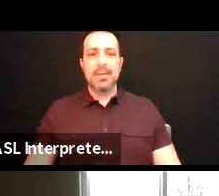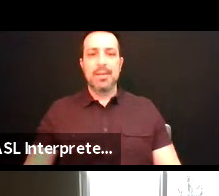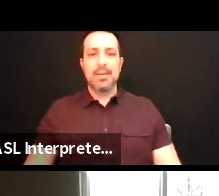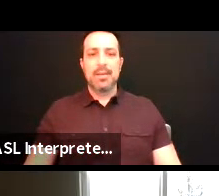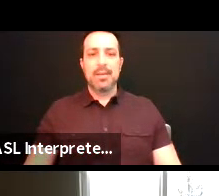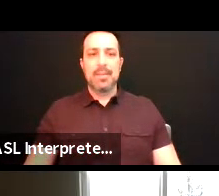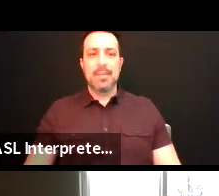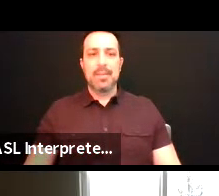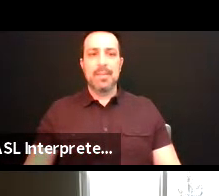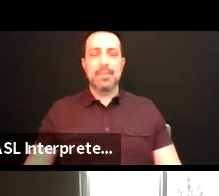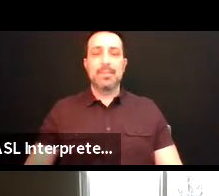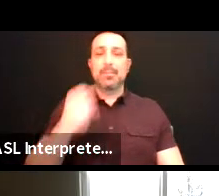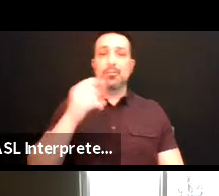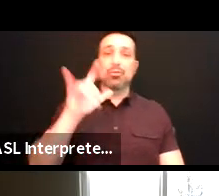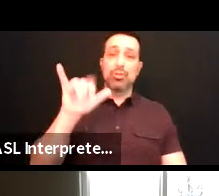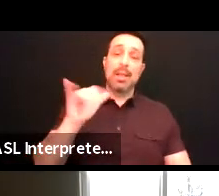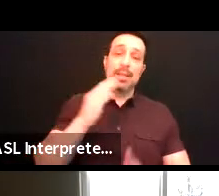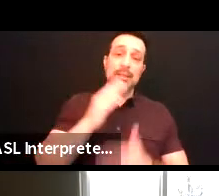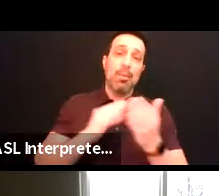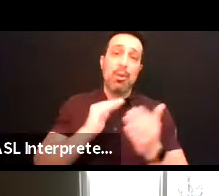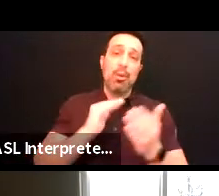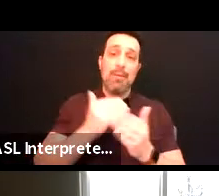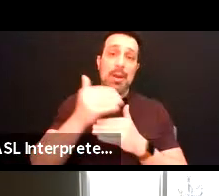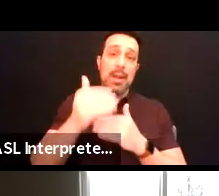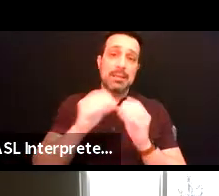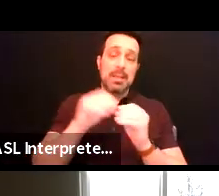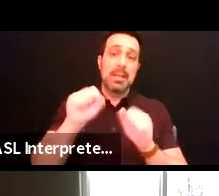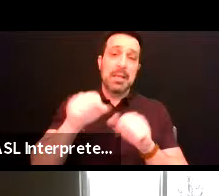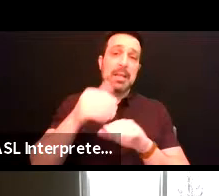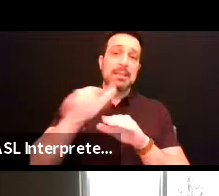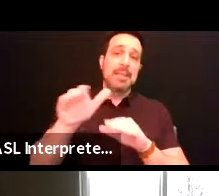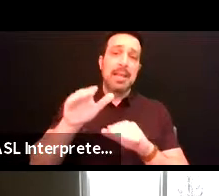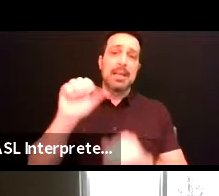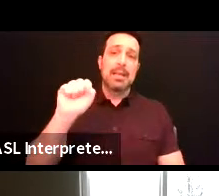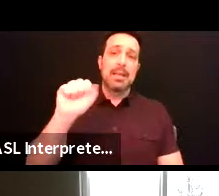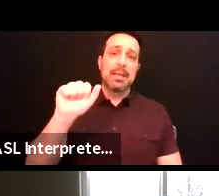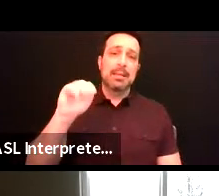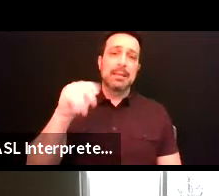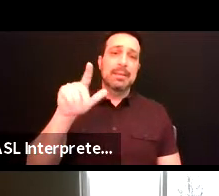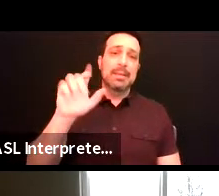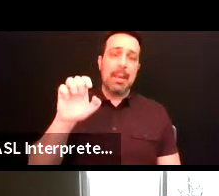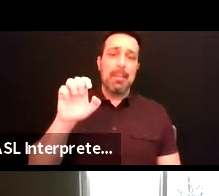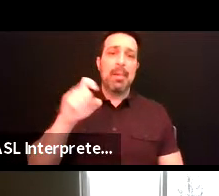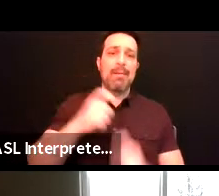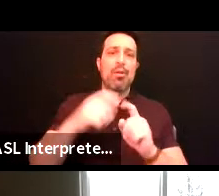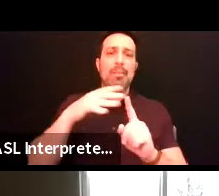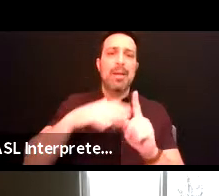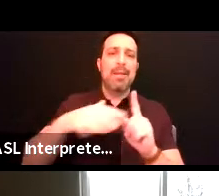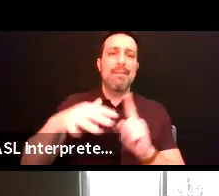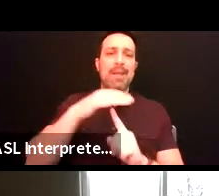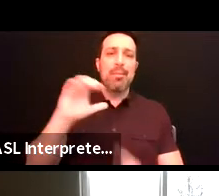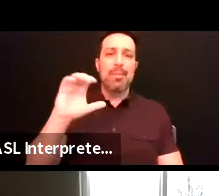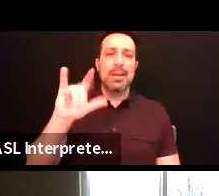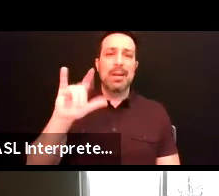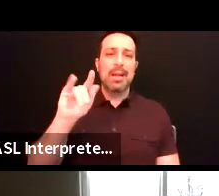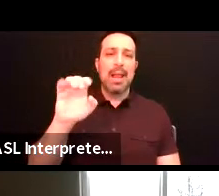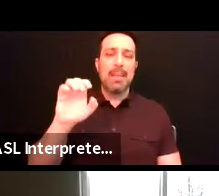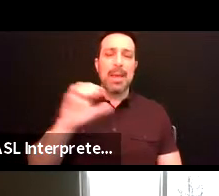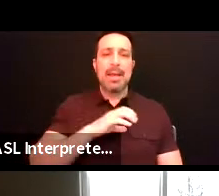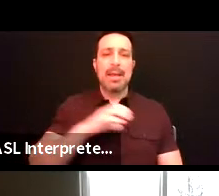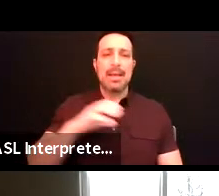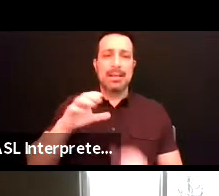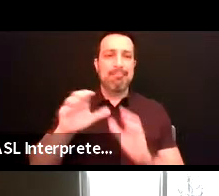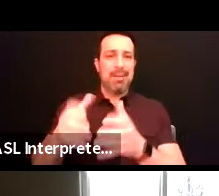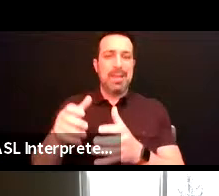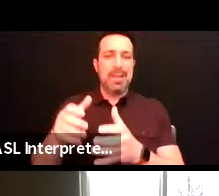As part of our next meeting, I could send the sample from the Environment and Climate Committee for this group to look